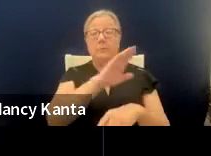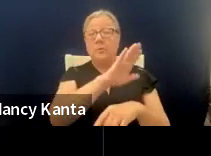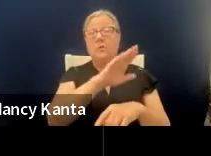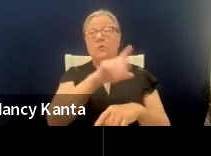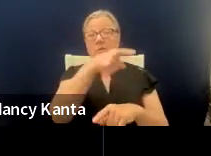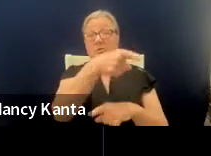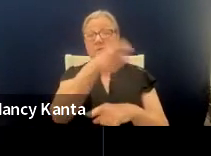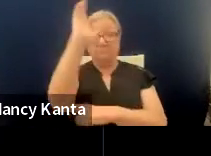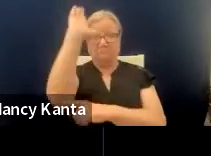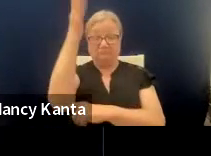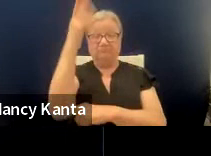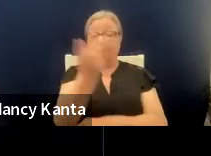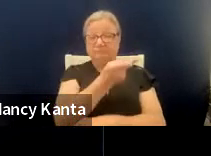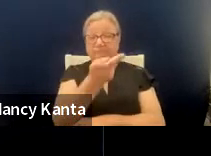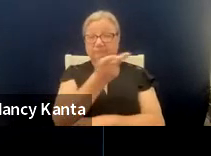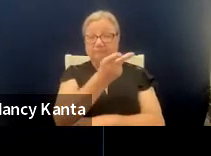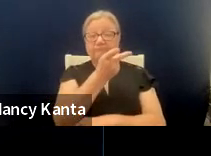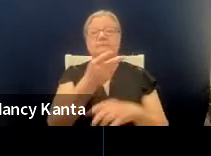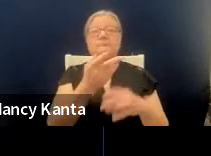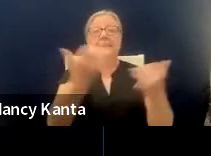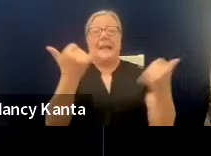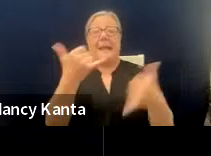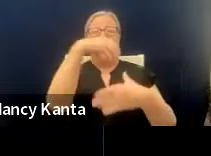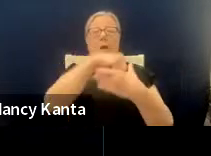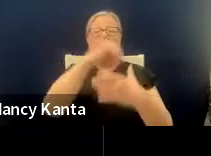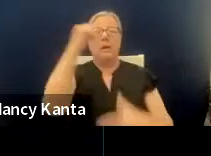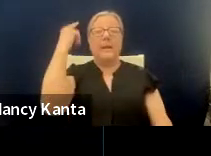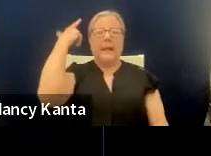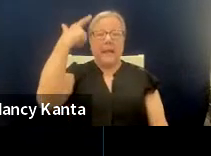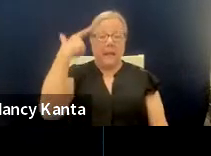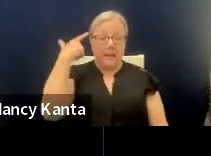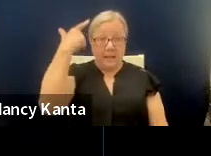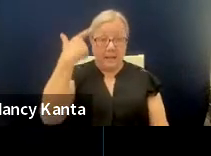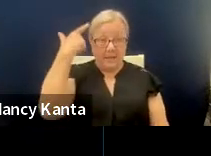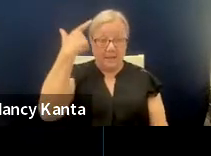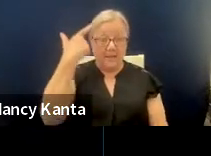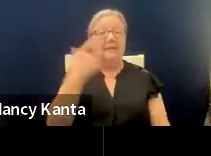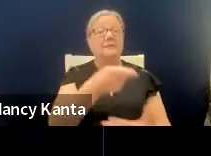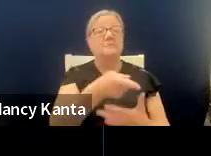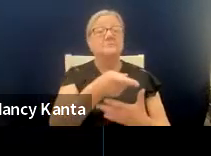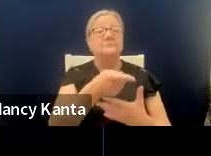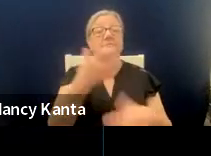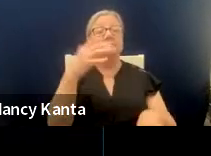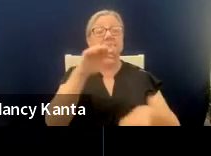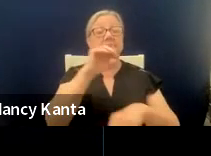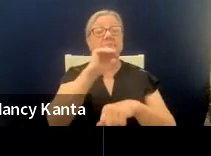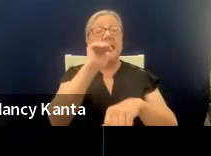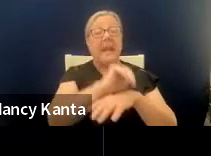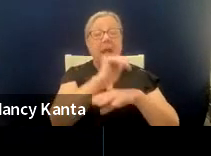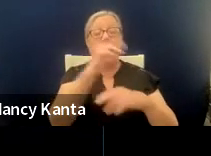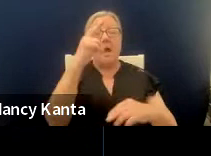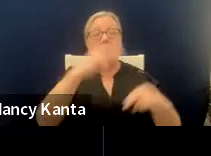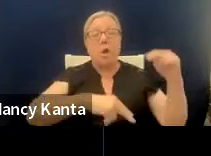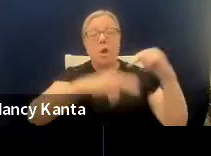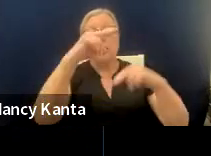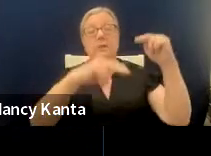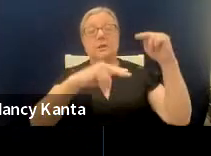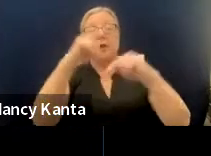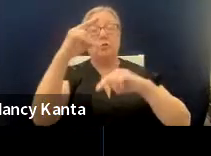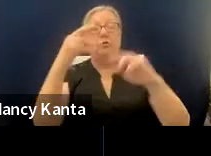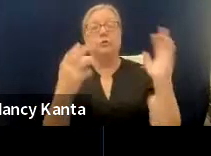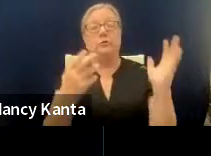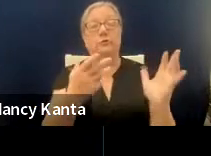London. There's a London-based firm, Knight Architecture, that is leading the bridge design, or